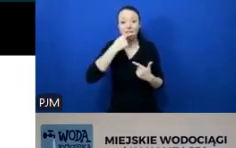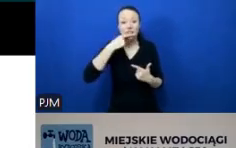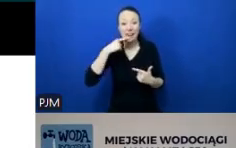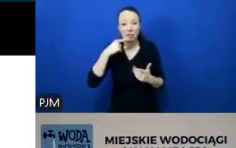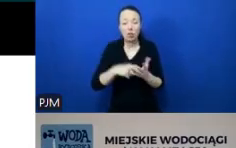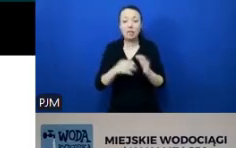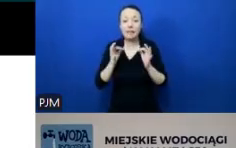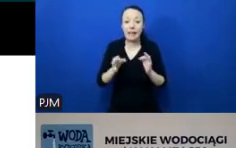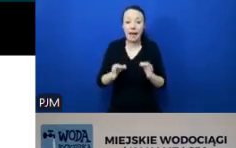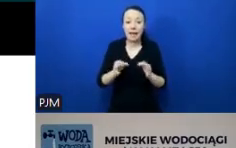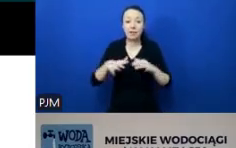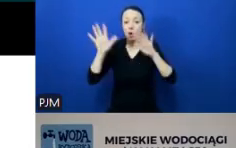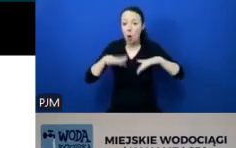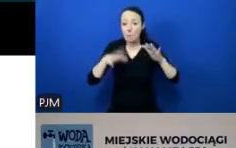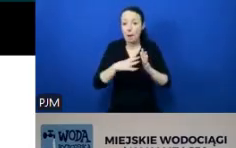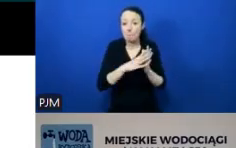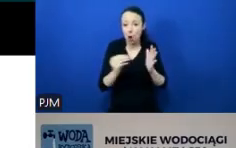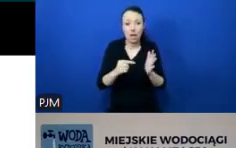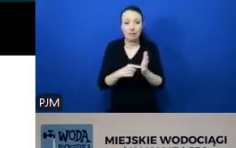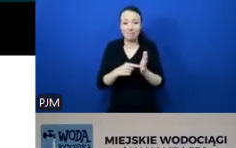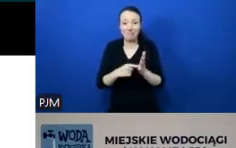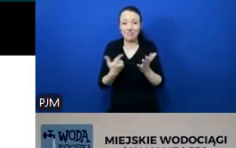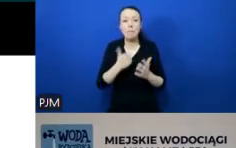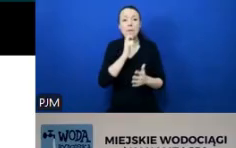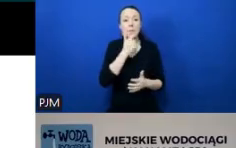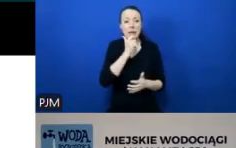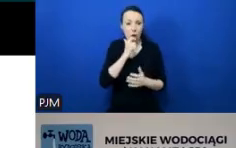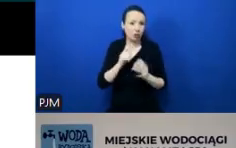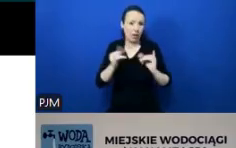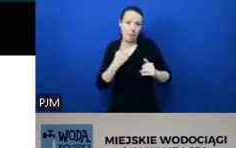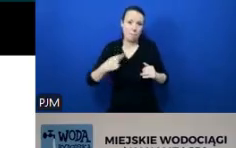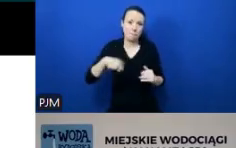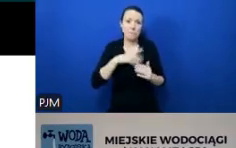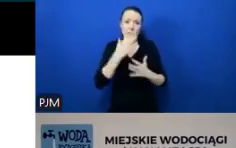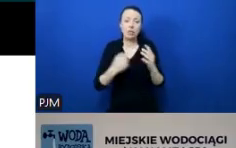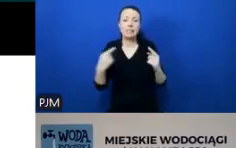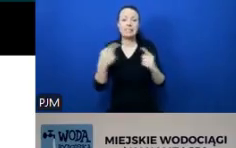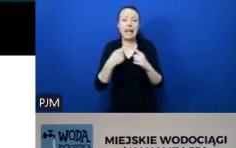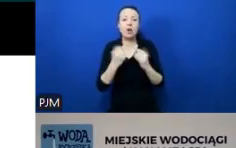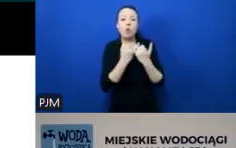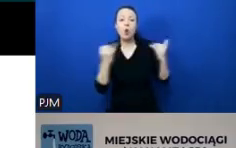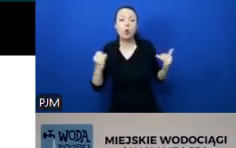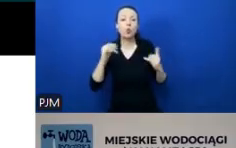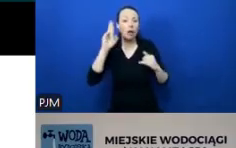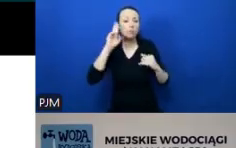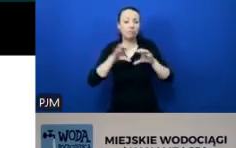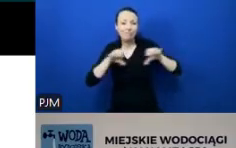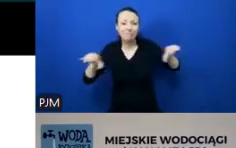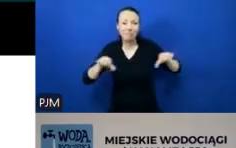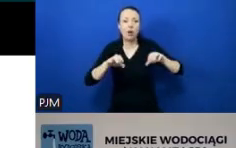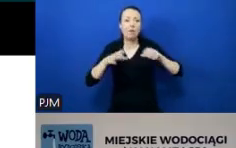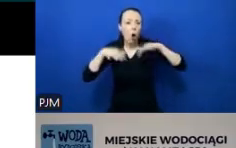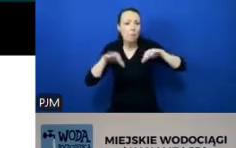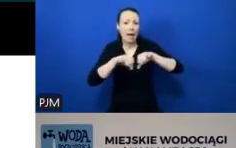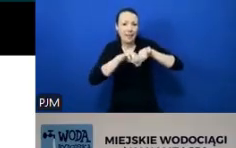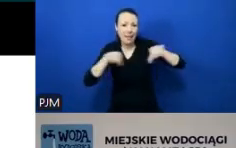before. The red is this was the blue one. The red one is or orange is the